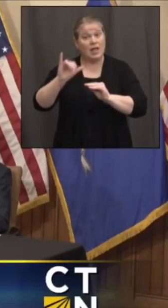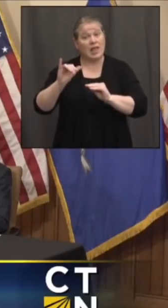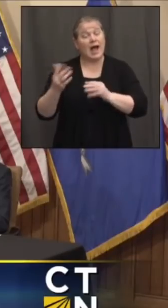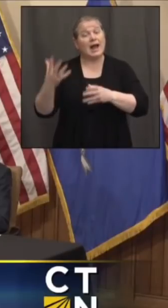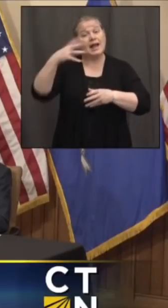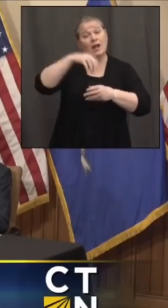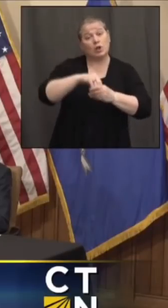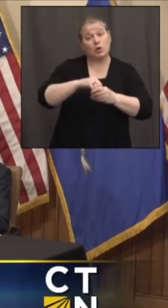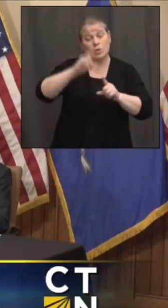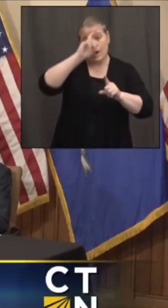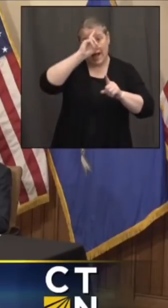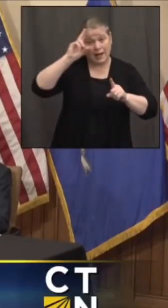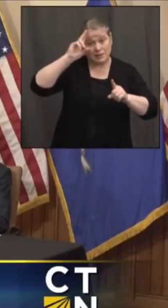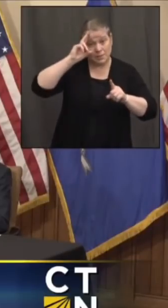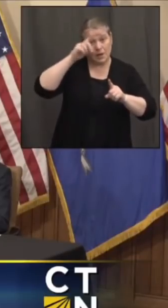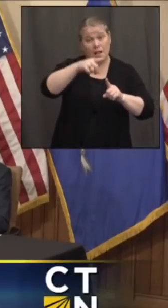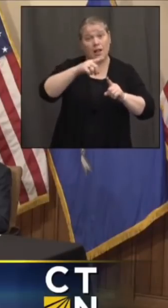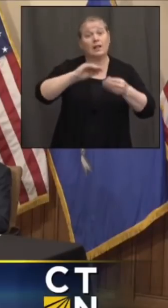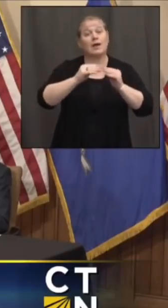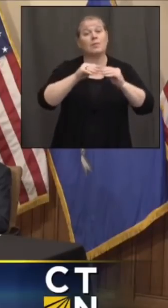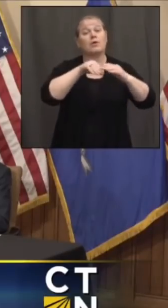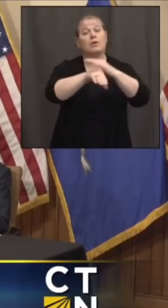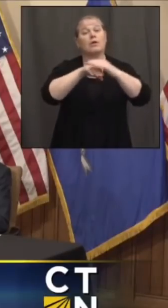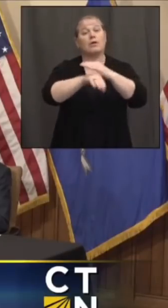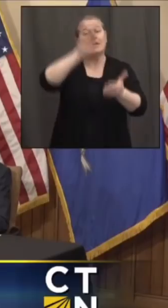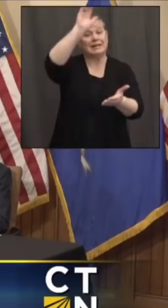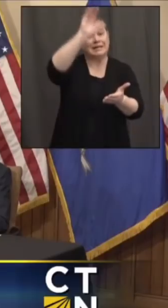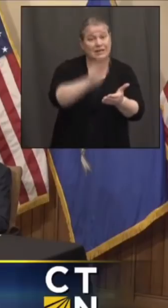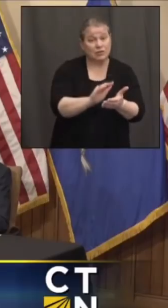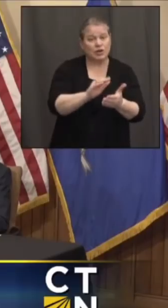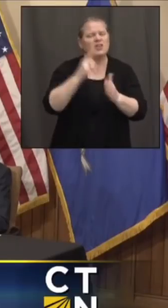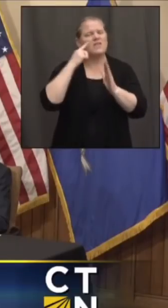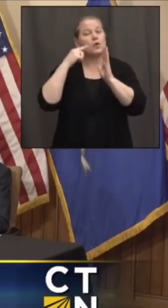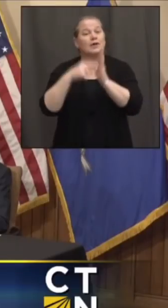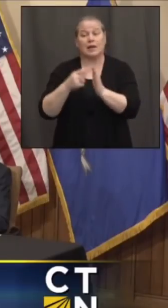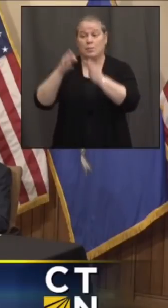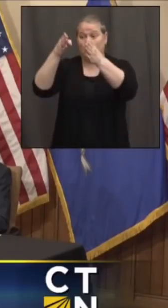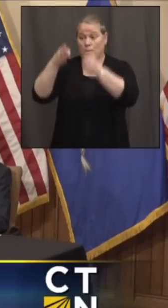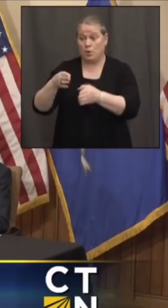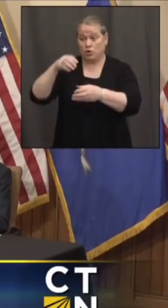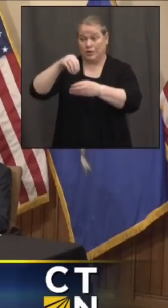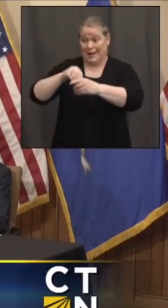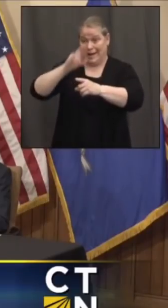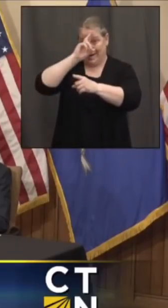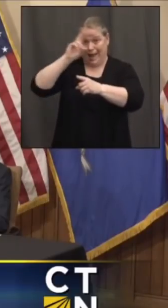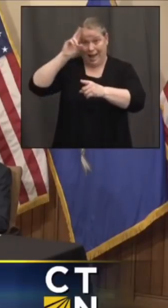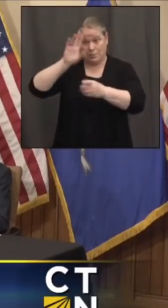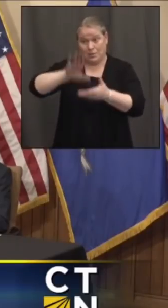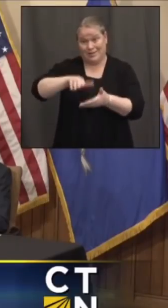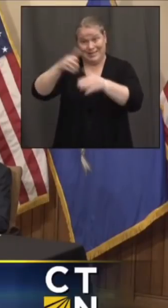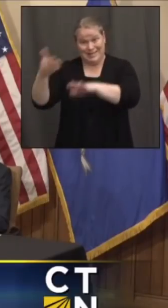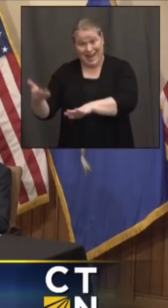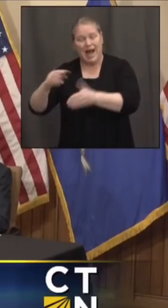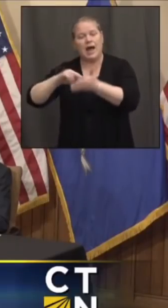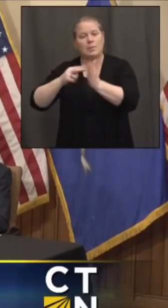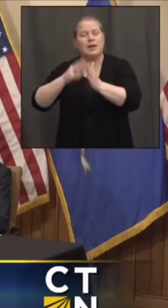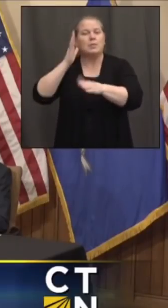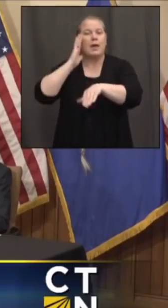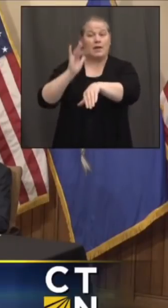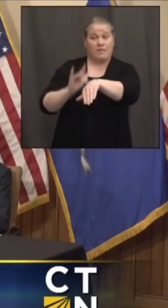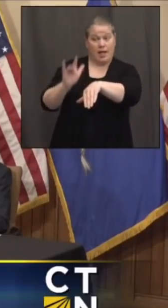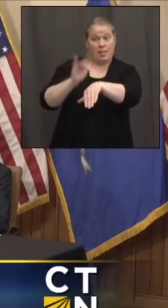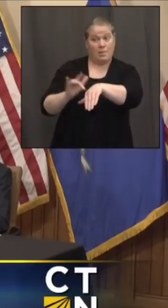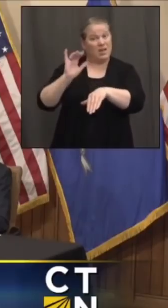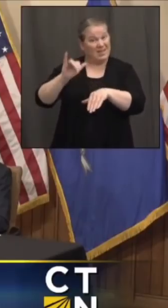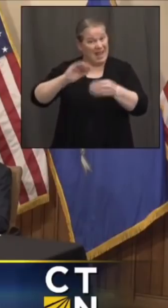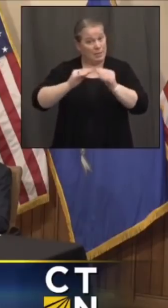a hospital bed opens up. If so, does that paint a different picture of the recent drop in hospitalizations that we've seen, considering